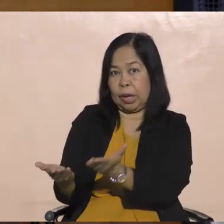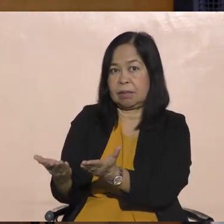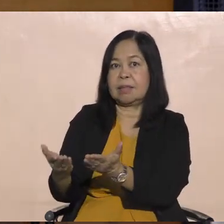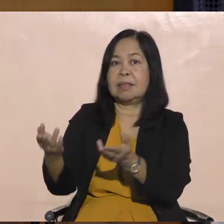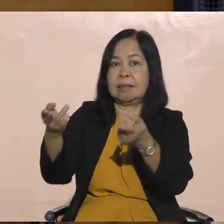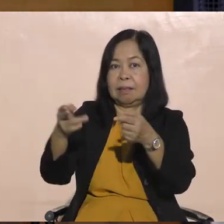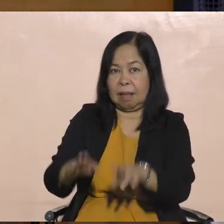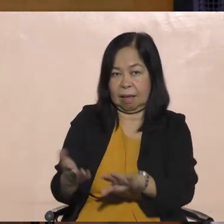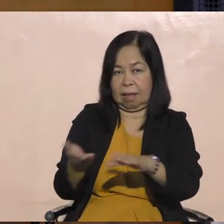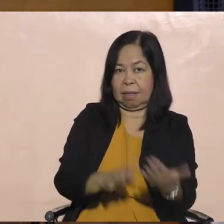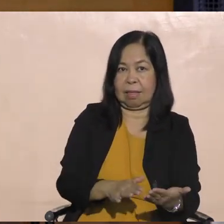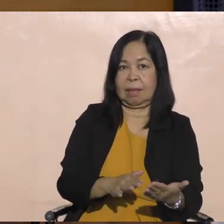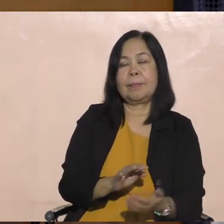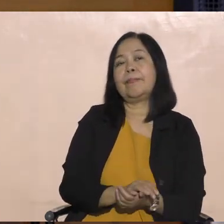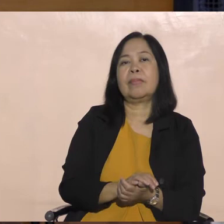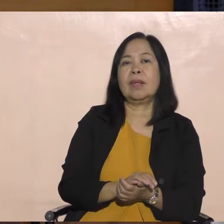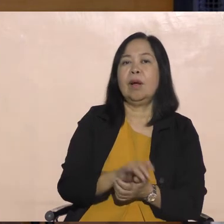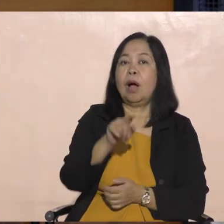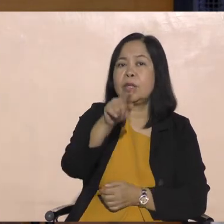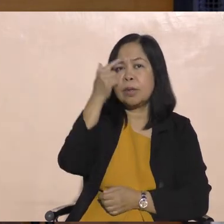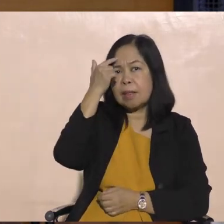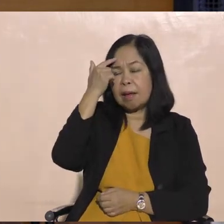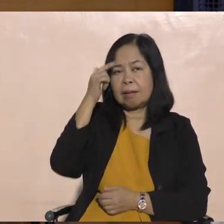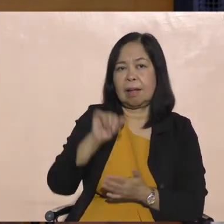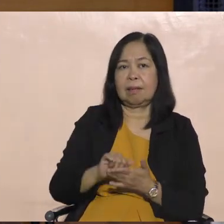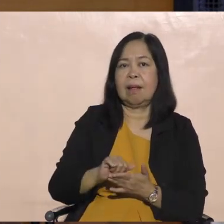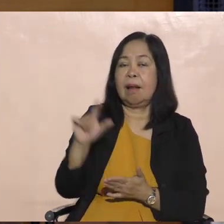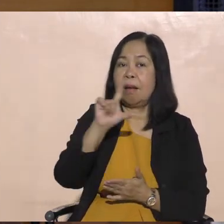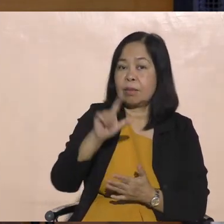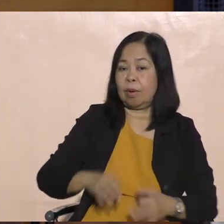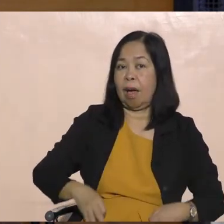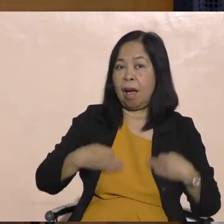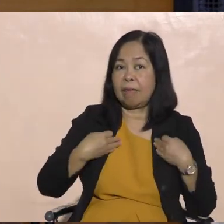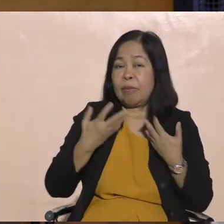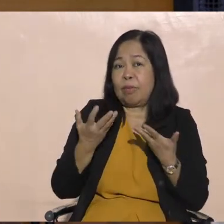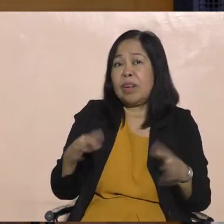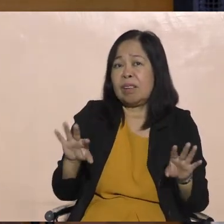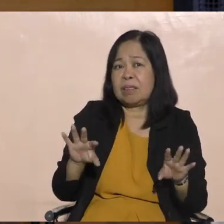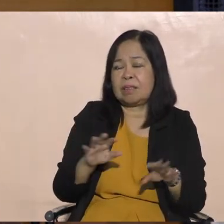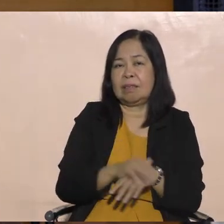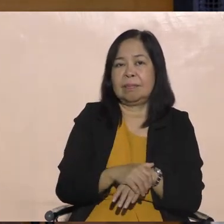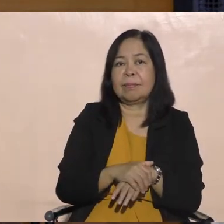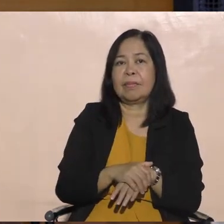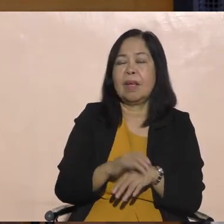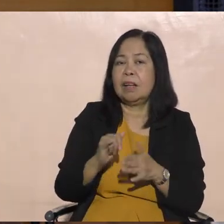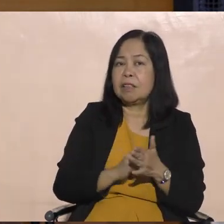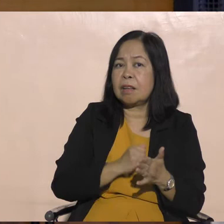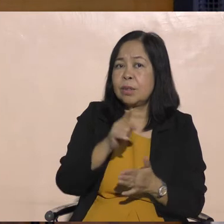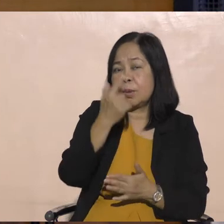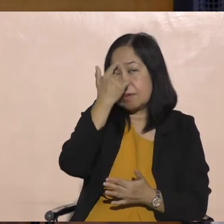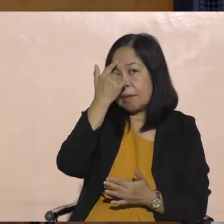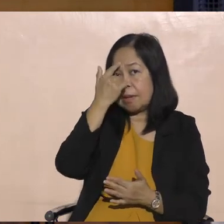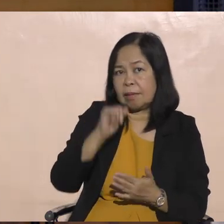You know what, mga kaigsoon? Just as you think that Lazarus' life was over, and just as you